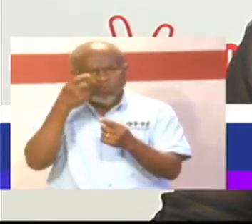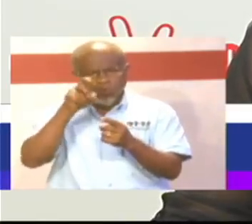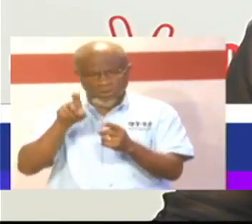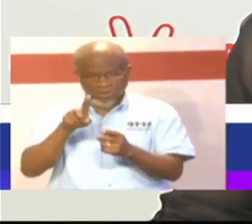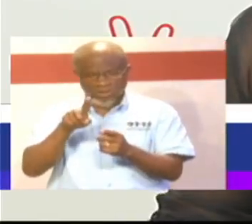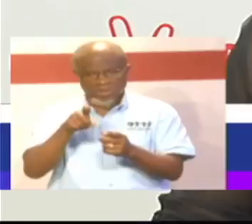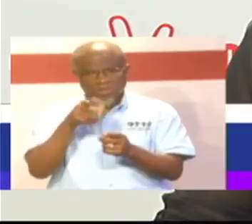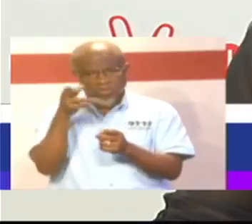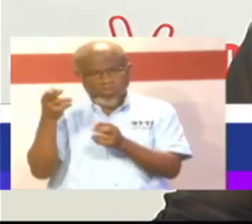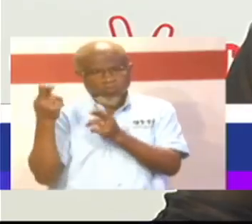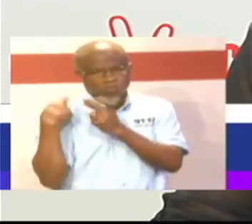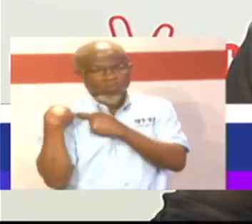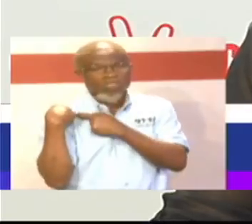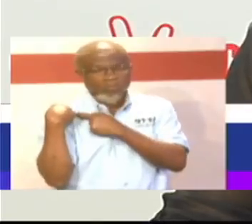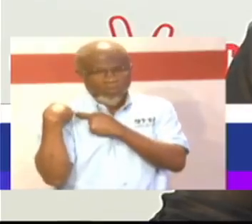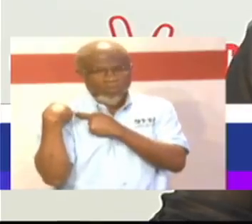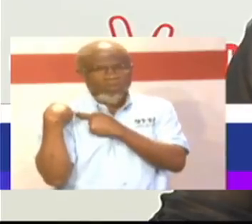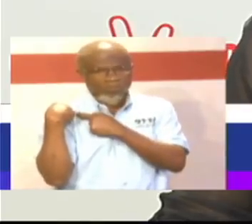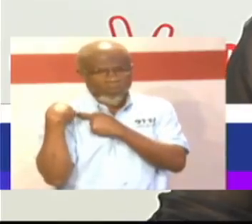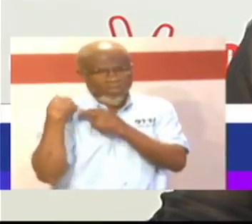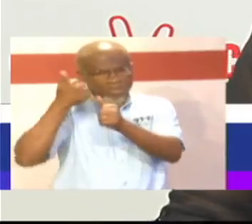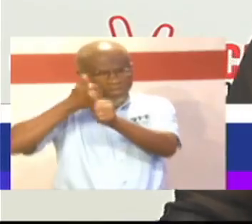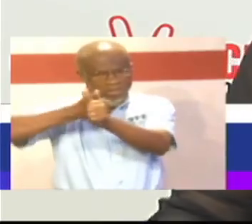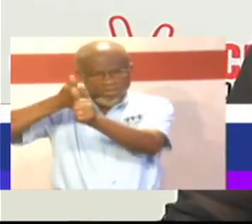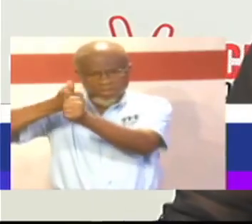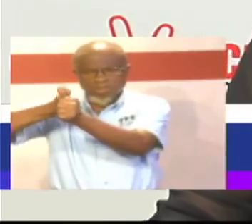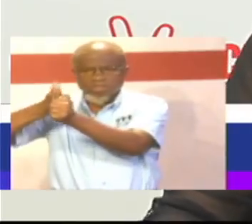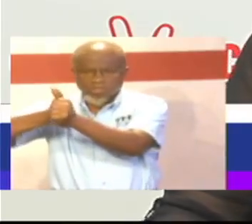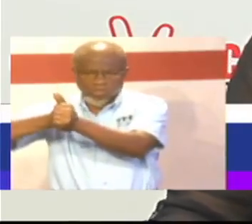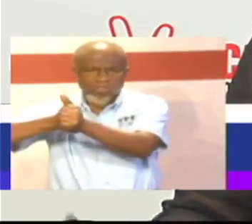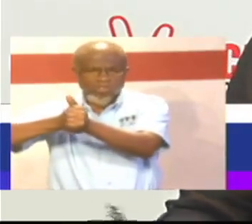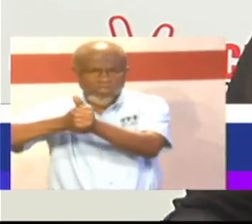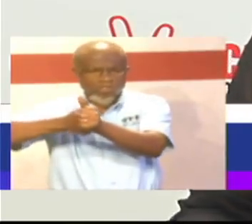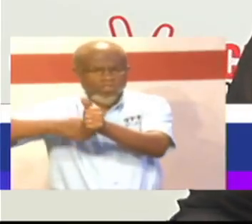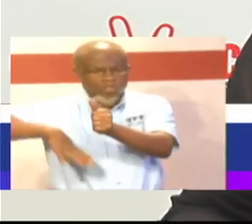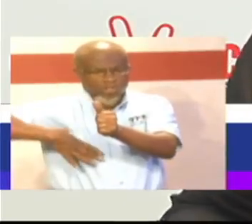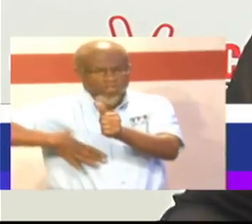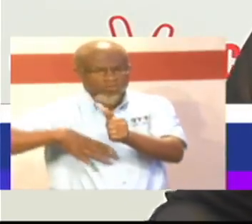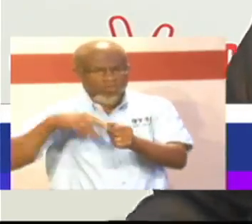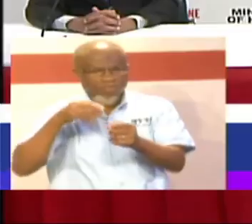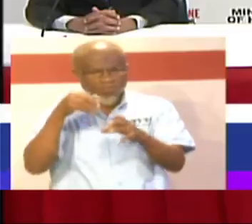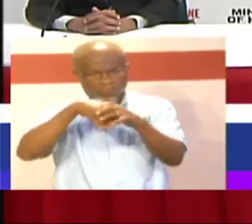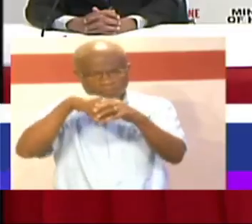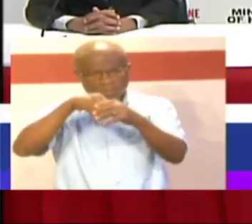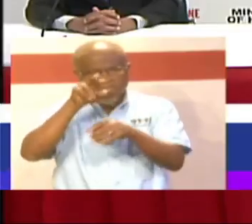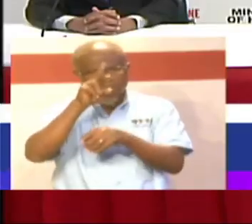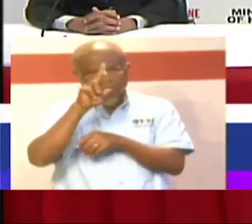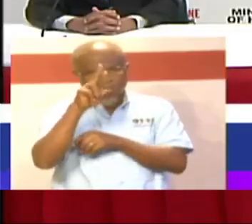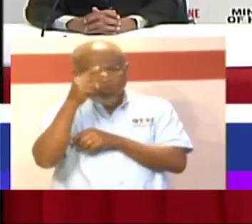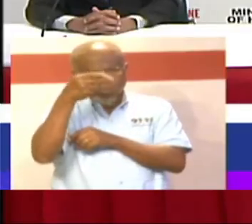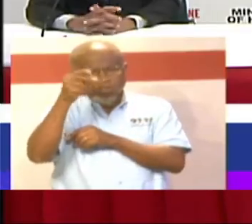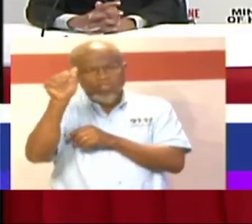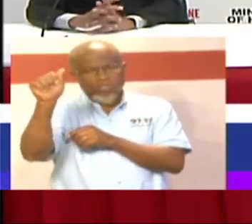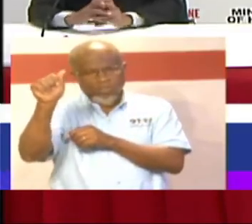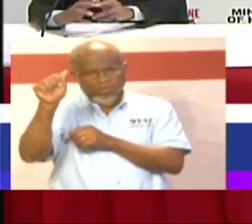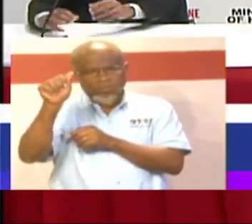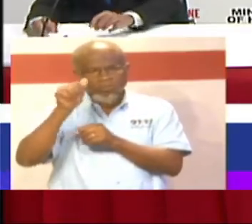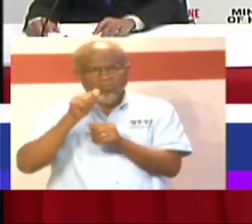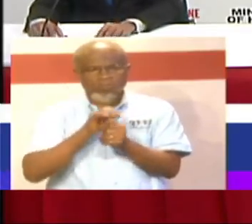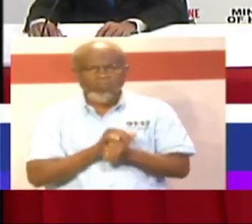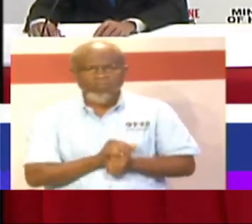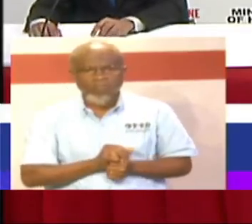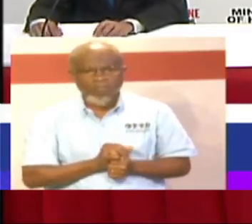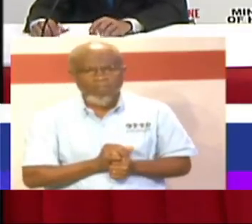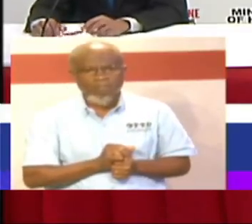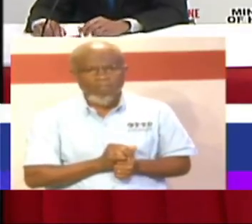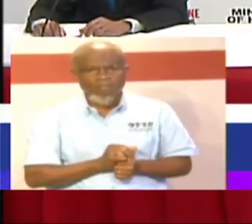relevant chief executive officer of the RHA. Thank you. Thank you, Dr. Richards. We now go to the TV6 for your